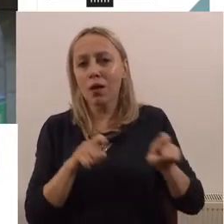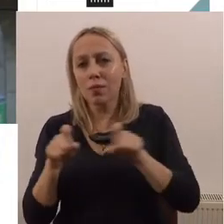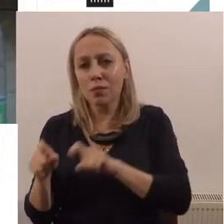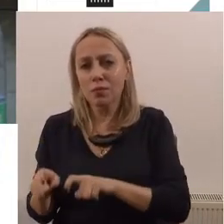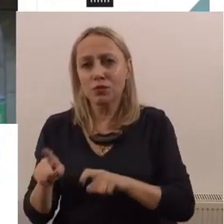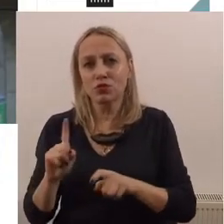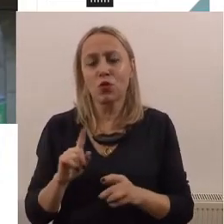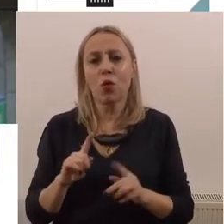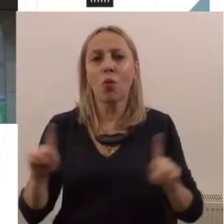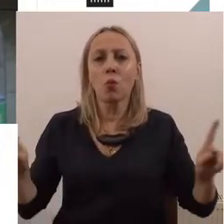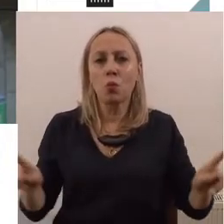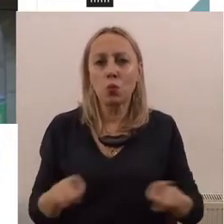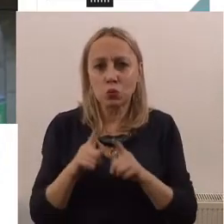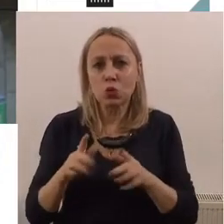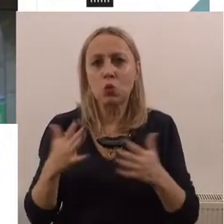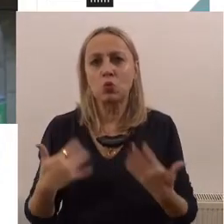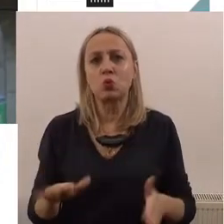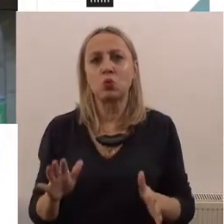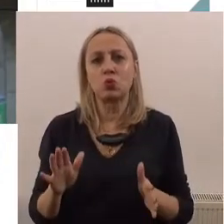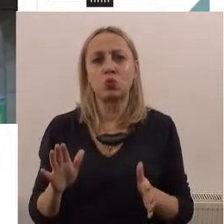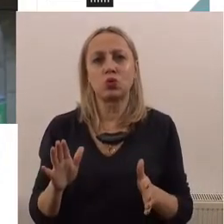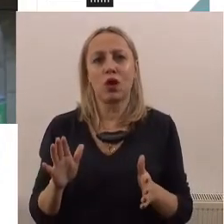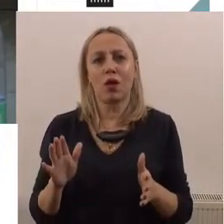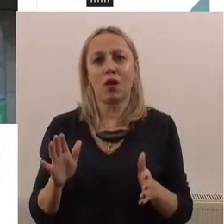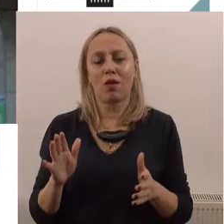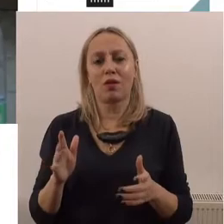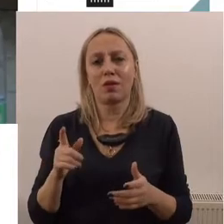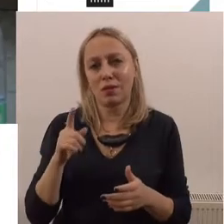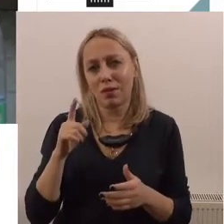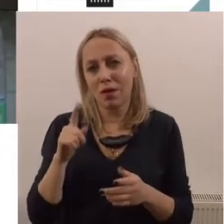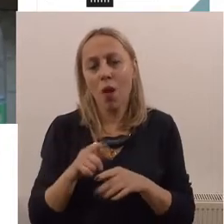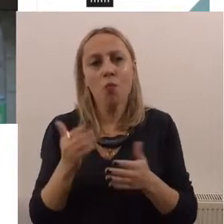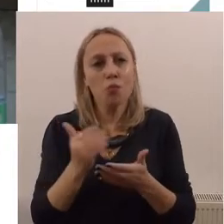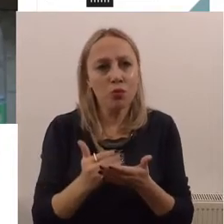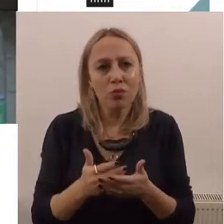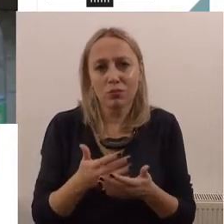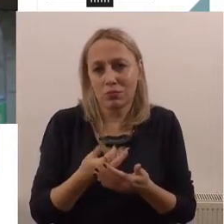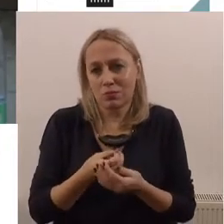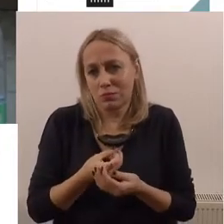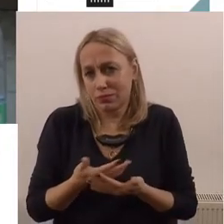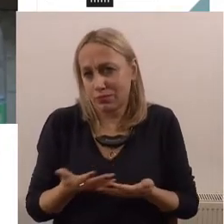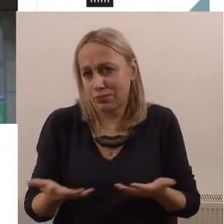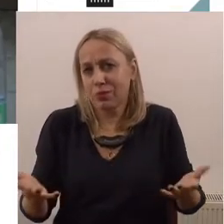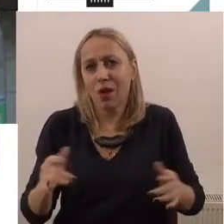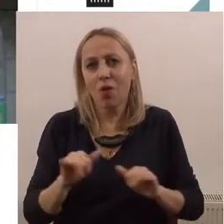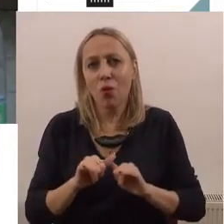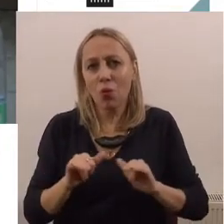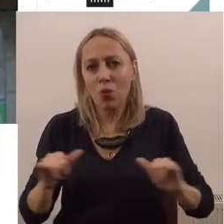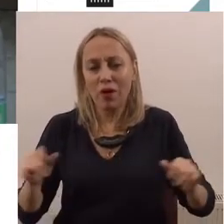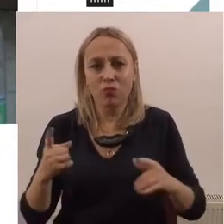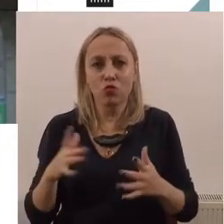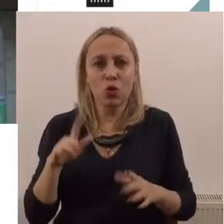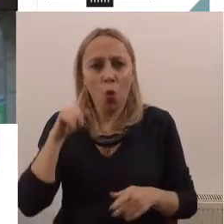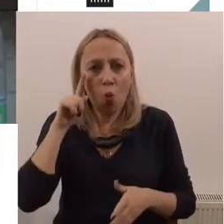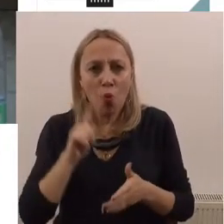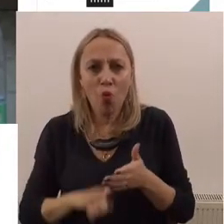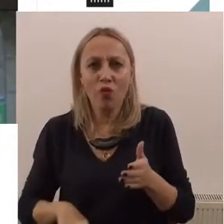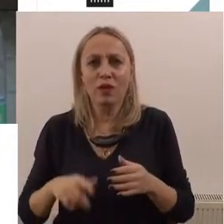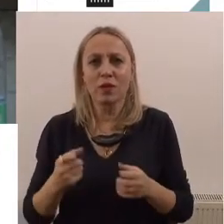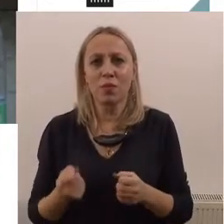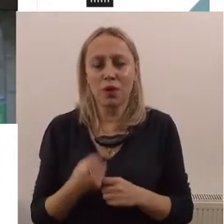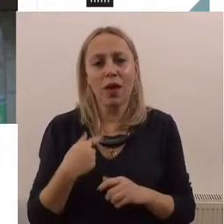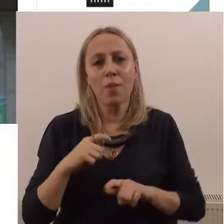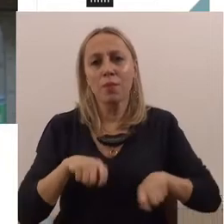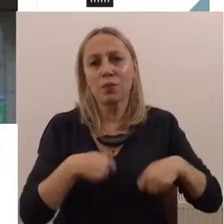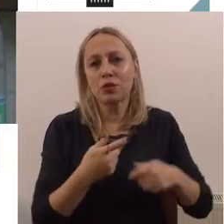results, but now we see that the museum is independent in arranging independent their own